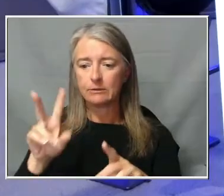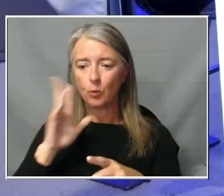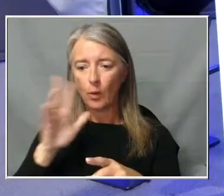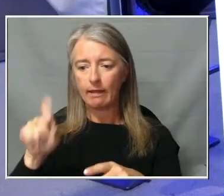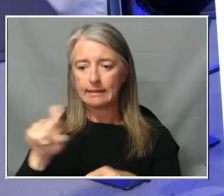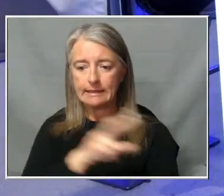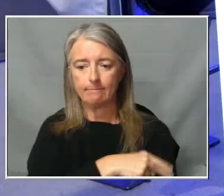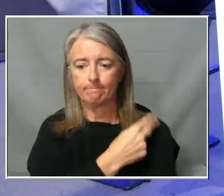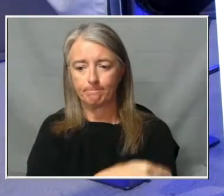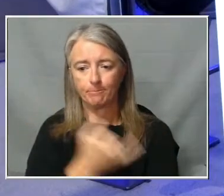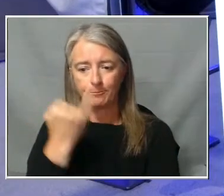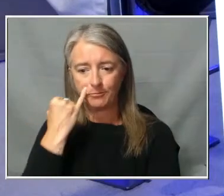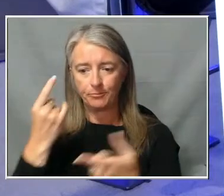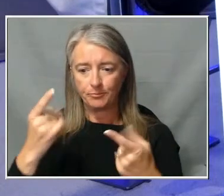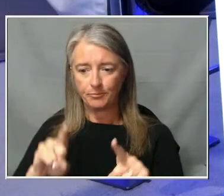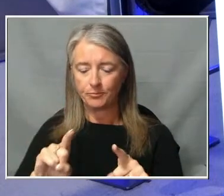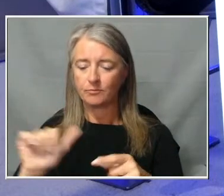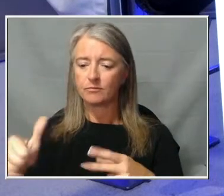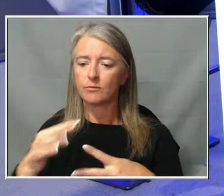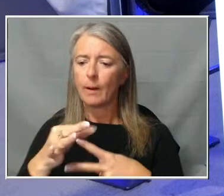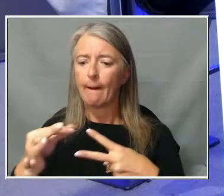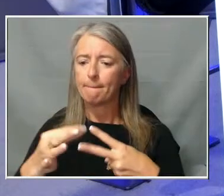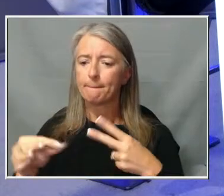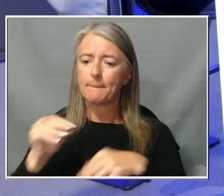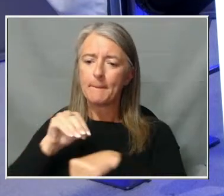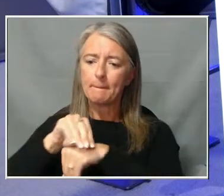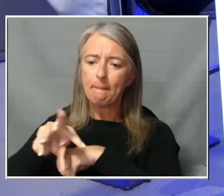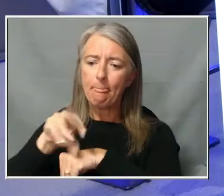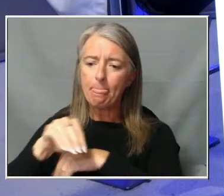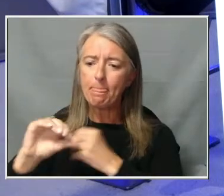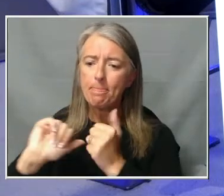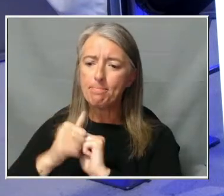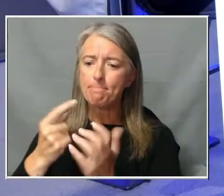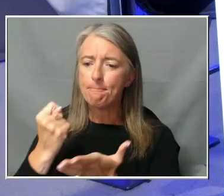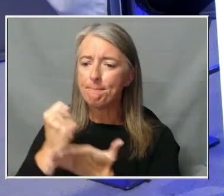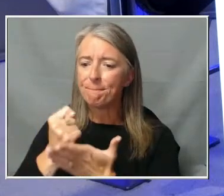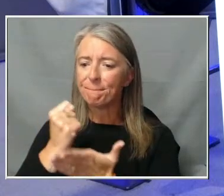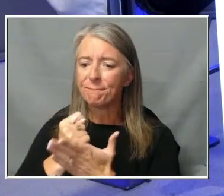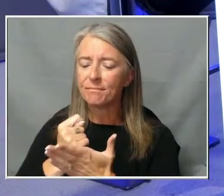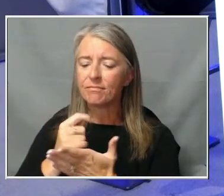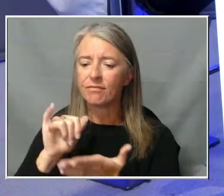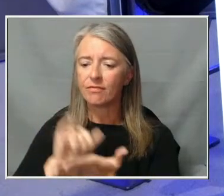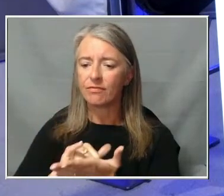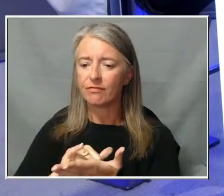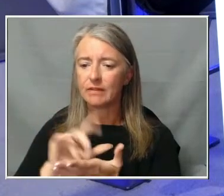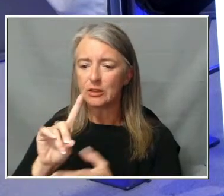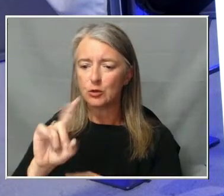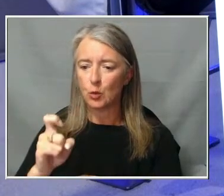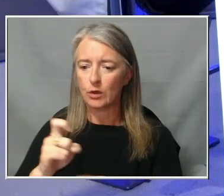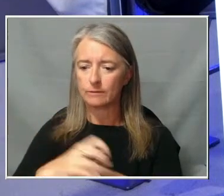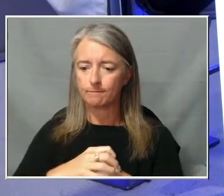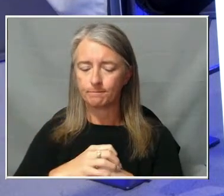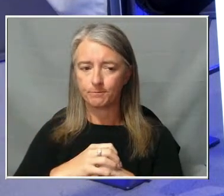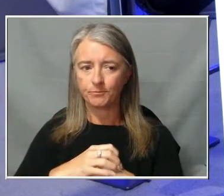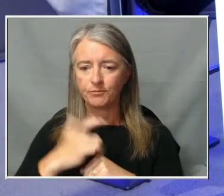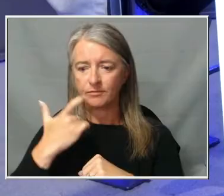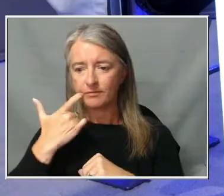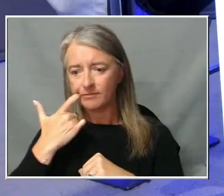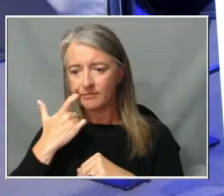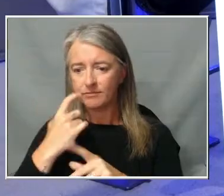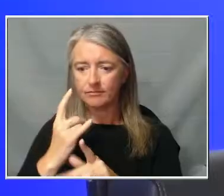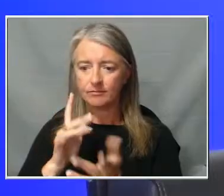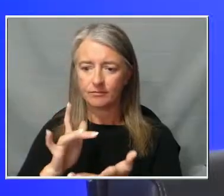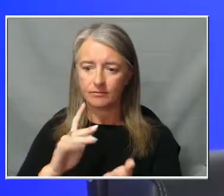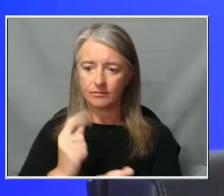what options are there outside of counseling? How do you treat AUD? So in our addiction treatment center here, we have a couple